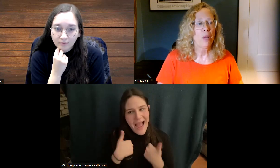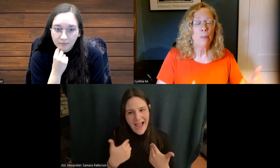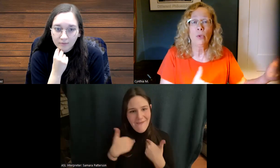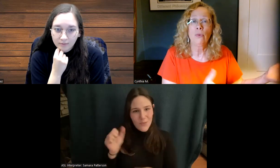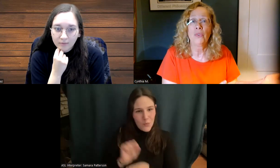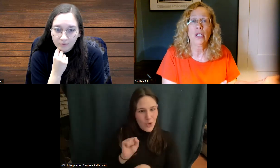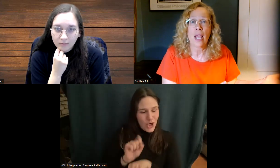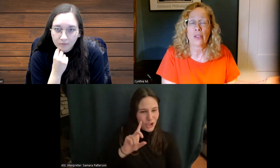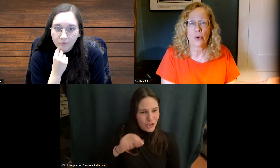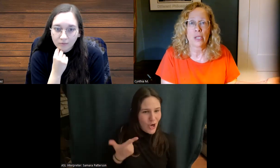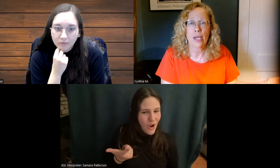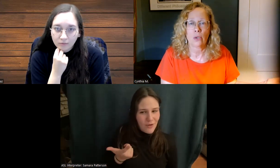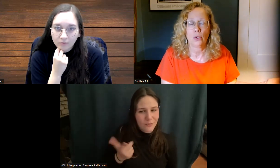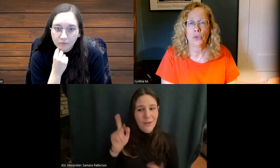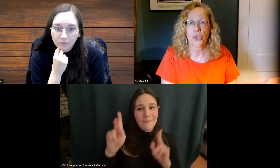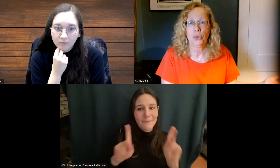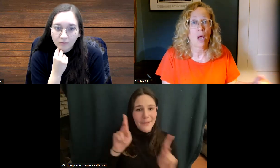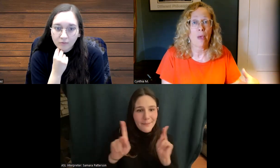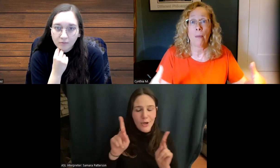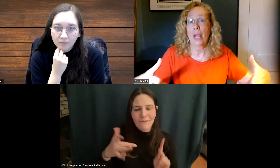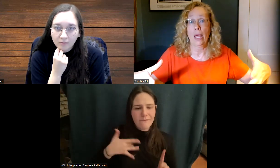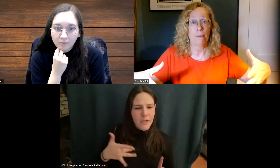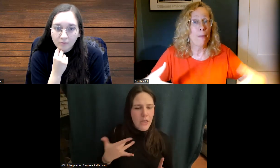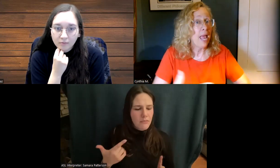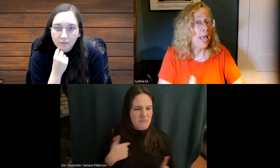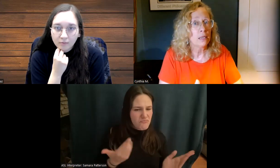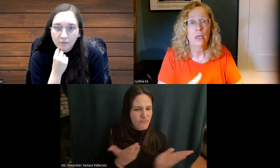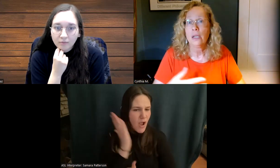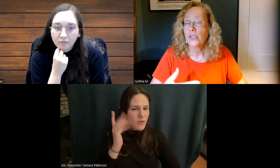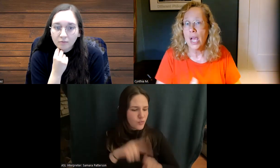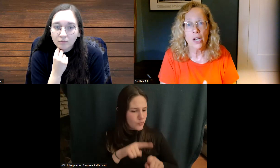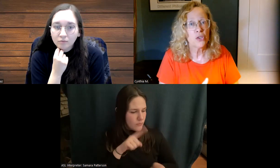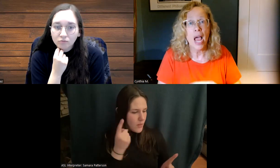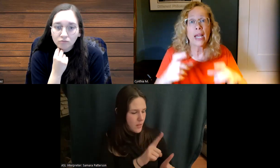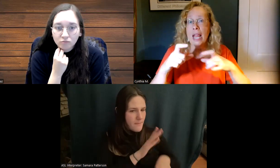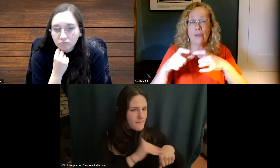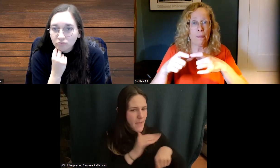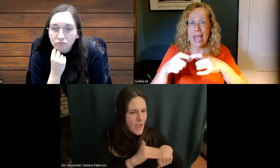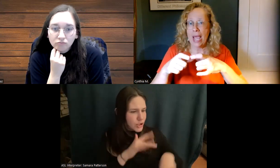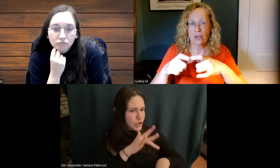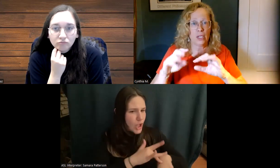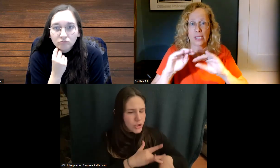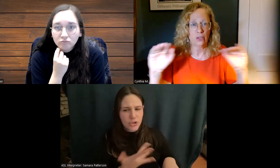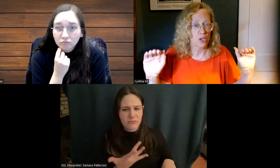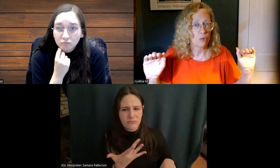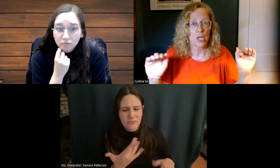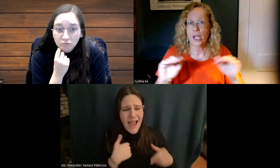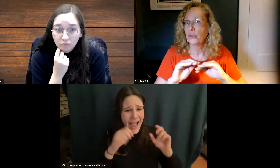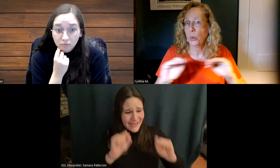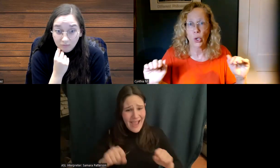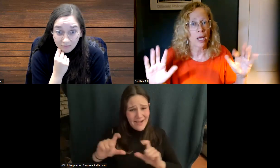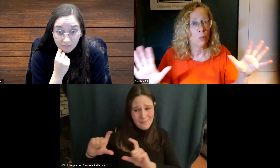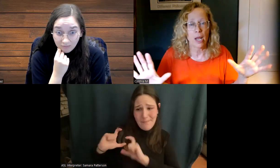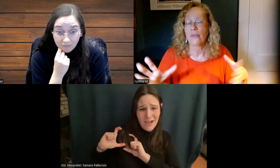so people feel like they're entitled to come up and pet, touch. I can have a patch that says, don't